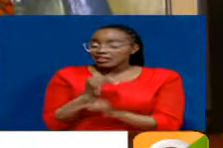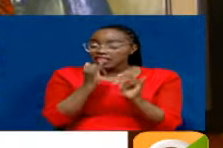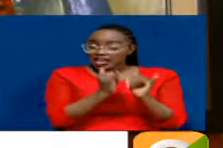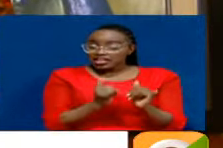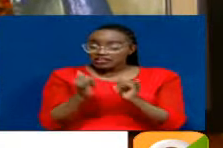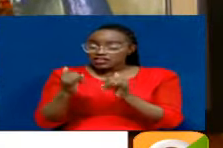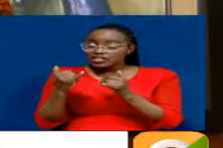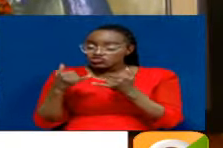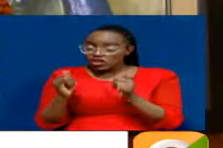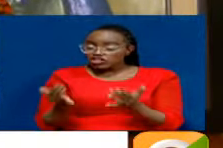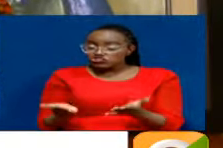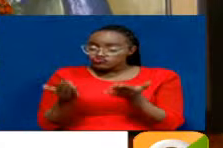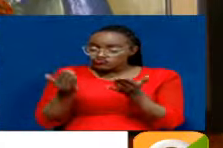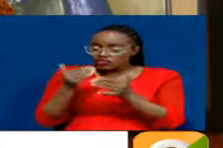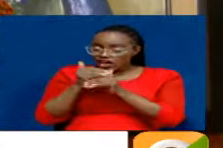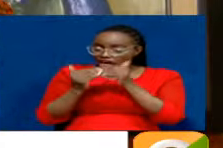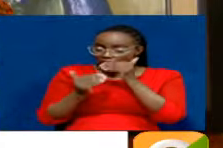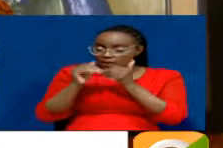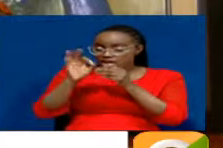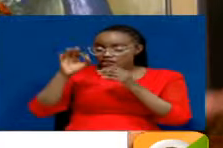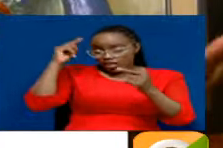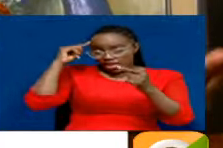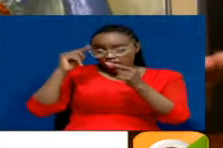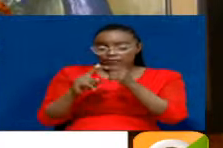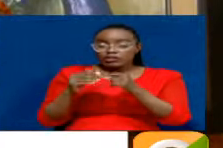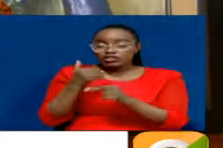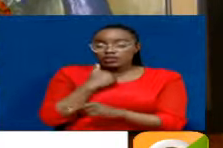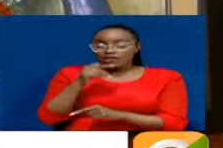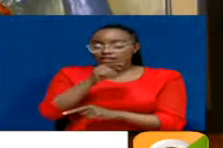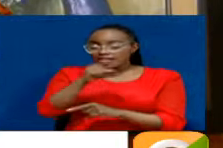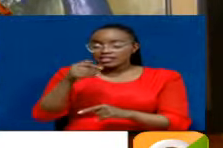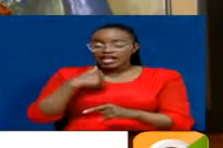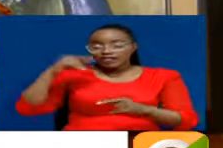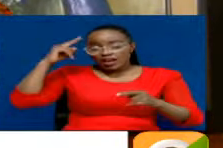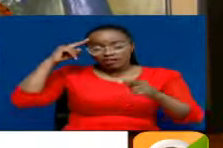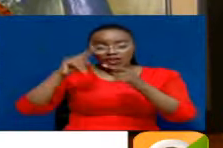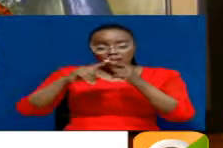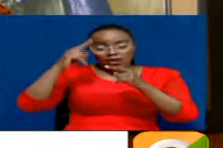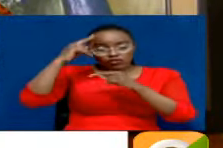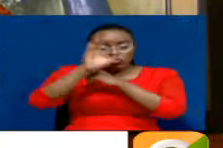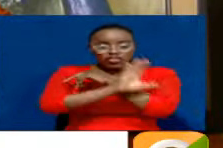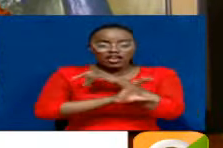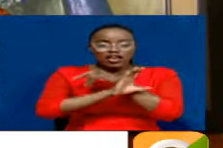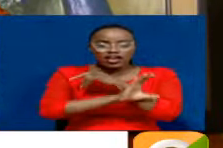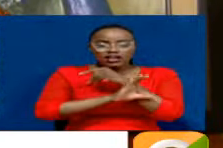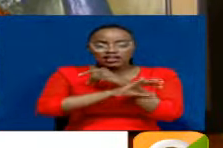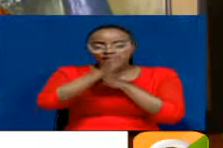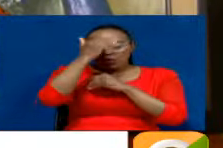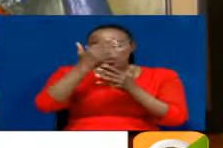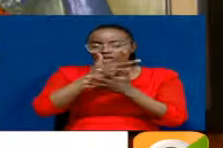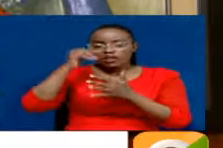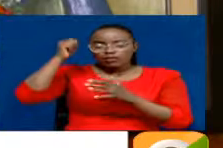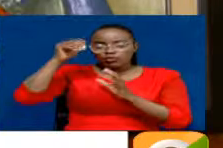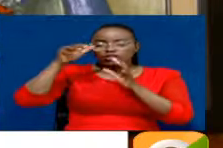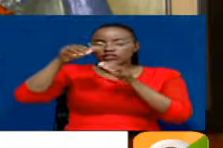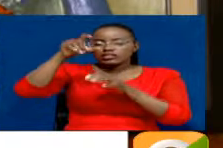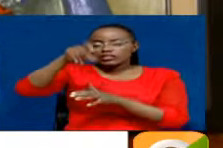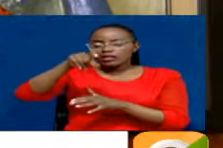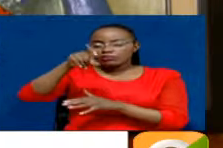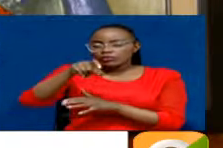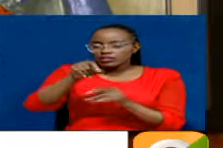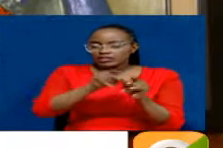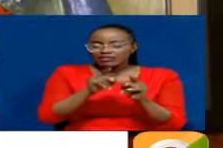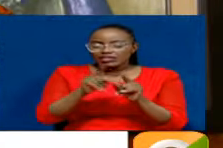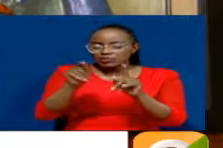to build them if they intend to have them having a purpose for the country. Because no party should be